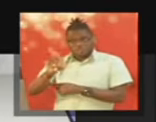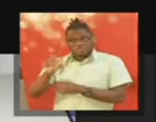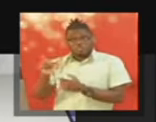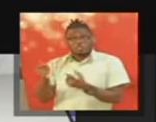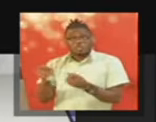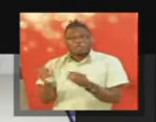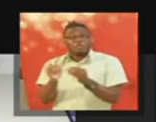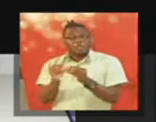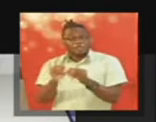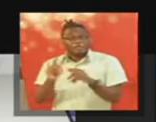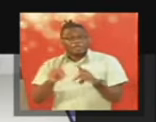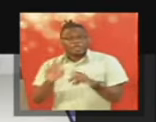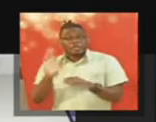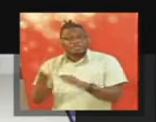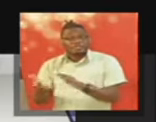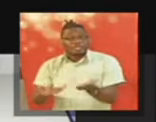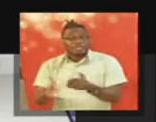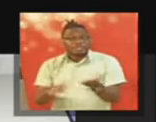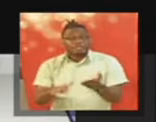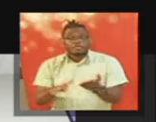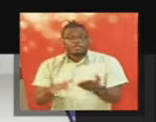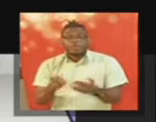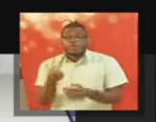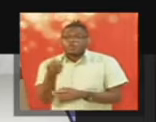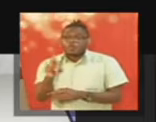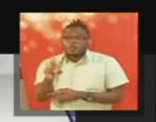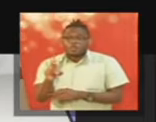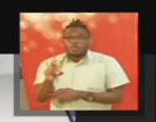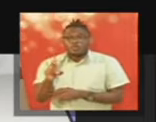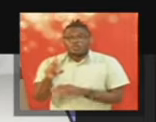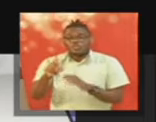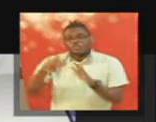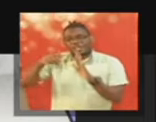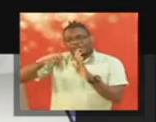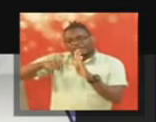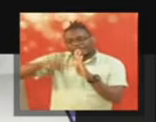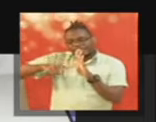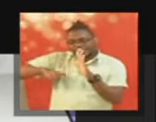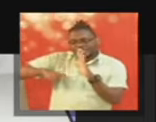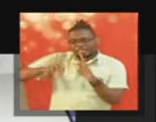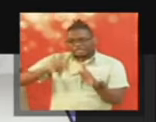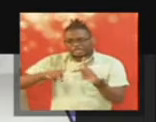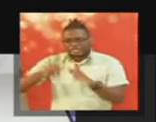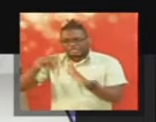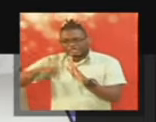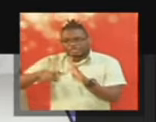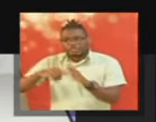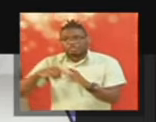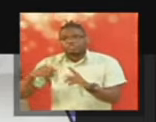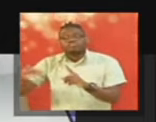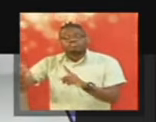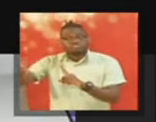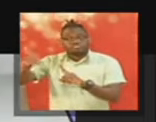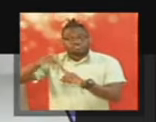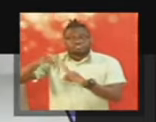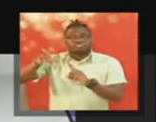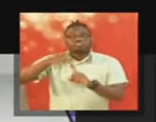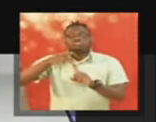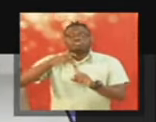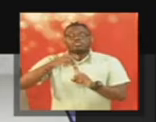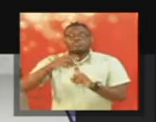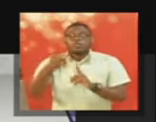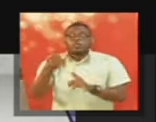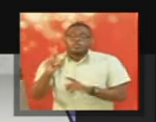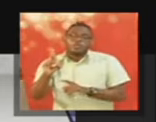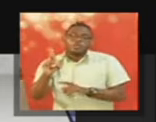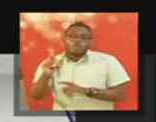or less cases of the virus because of the public health measures we have implemented? And for the aspect of that too, Dr.